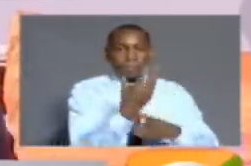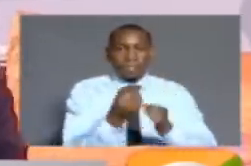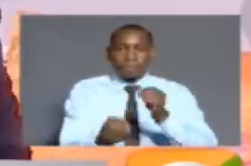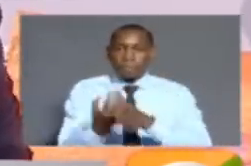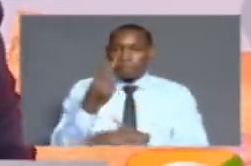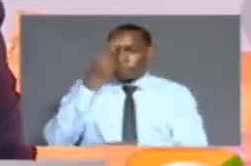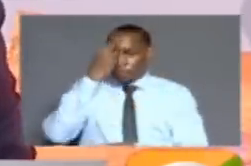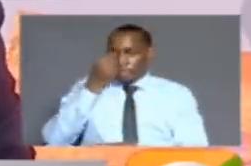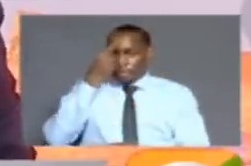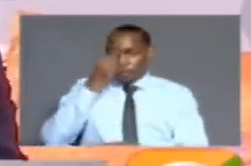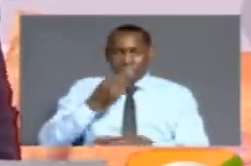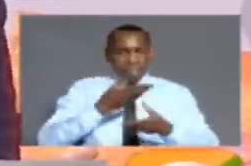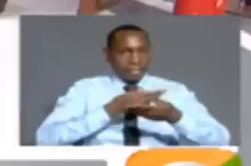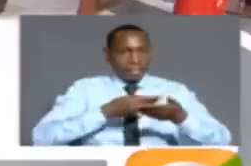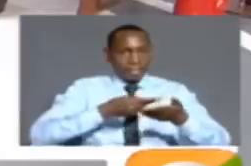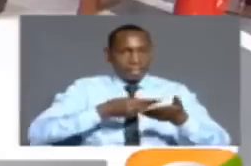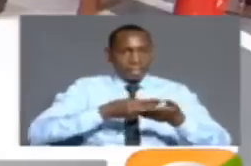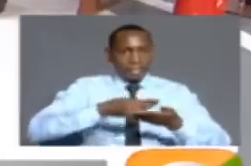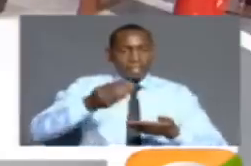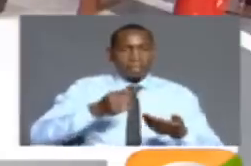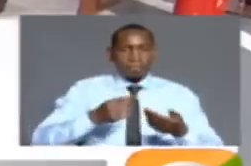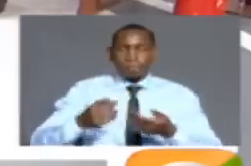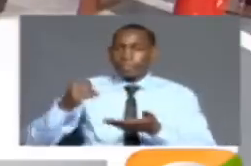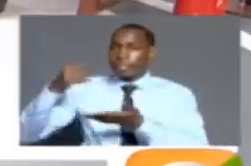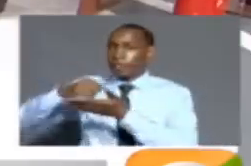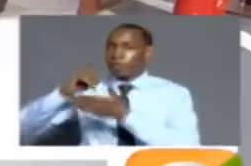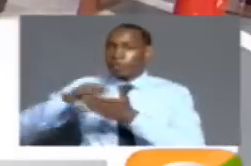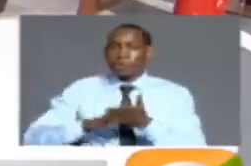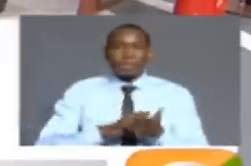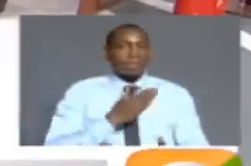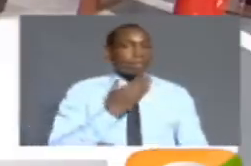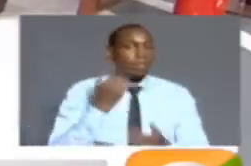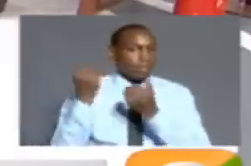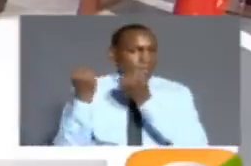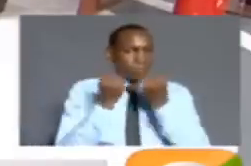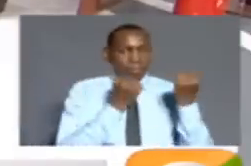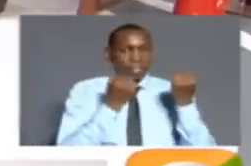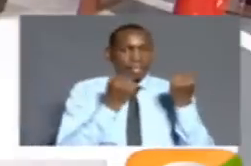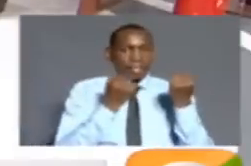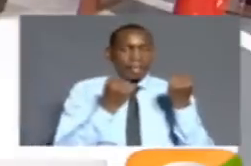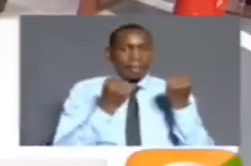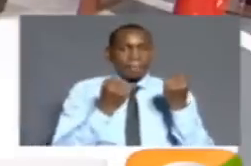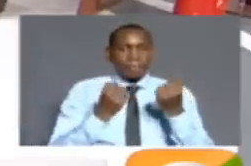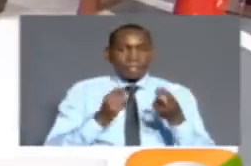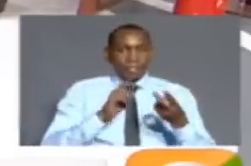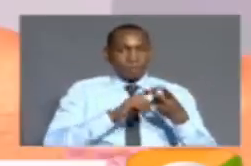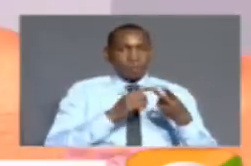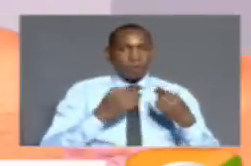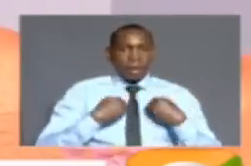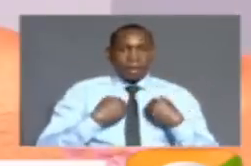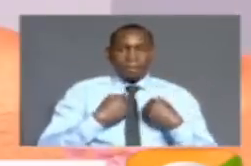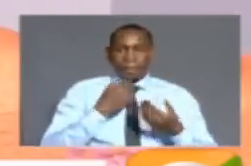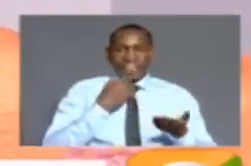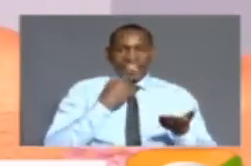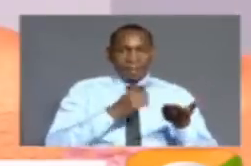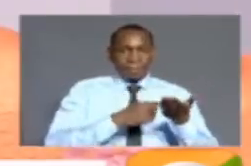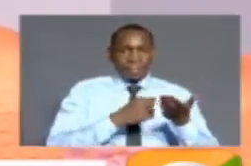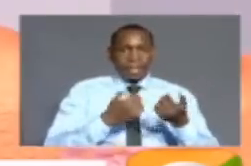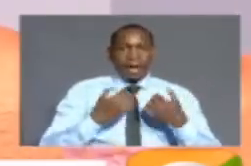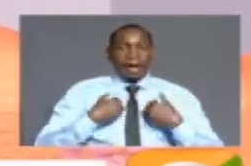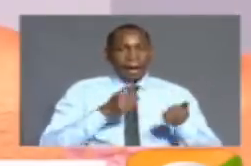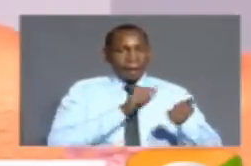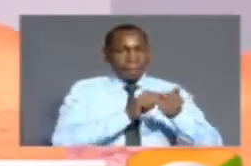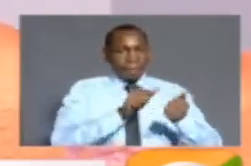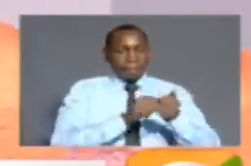Sell them. Like what? You know, let me tell you, we have sugarcane. Okay. Transmara Sugar Company produces a lot of sugar. We have wheat. We have wheat. Yeah. We have corn. We